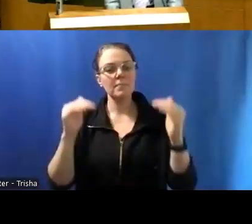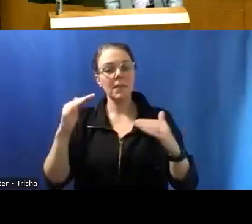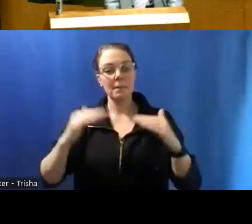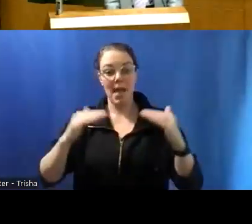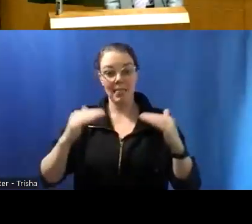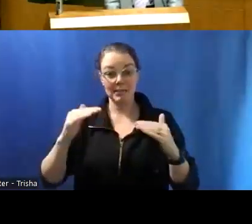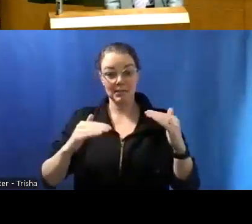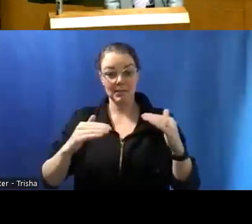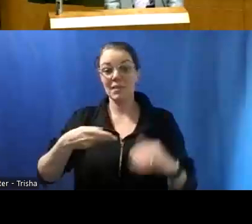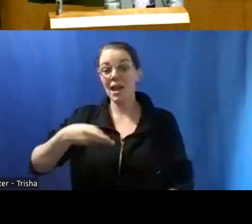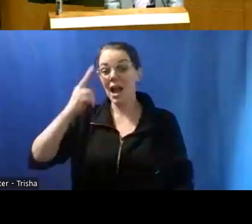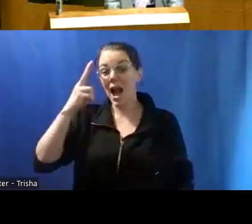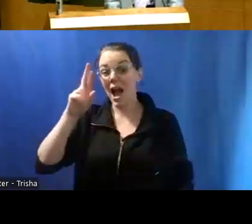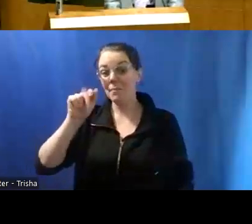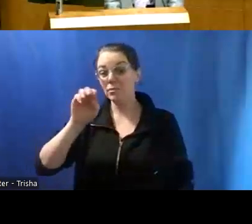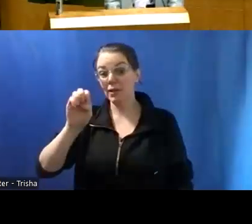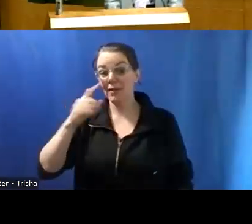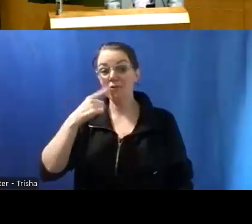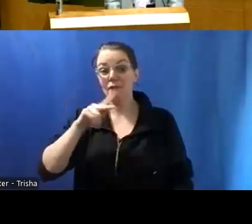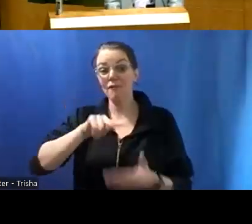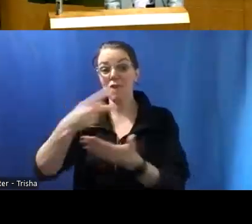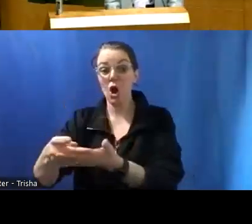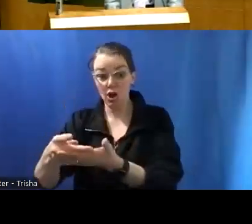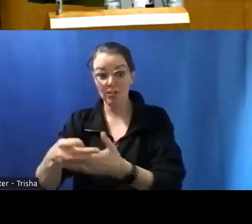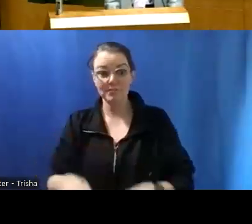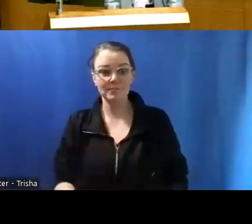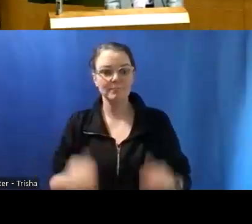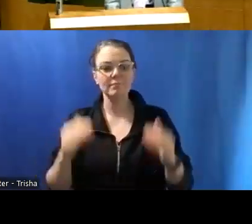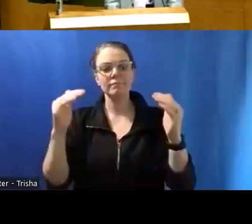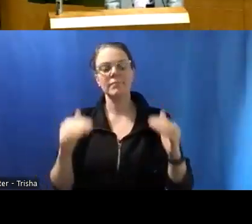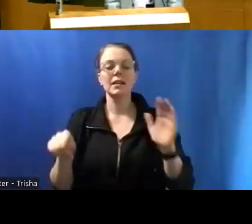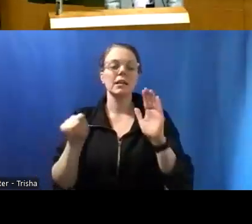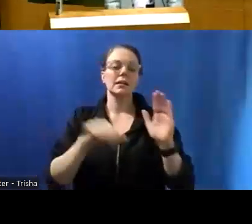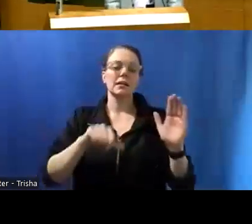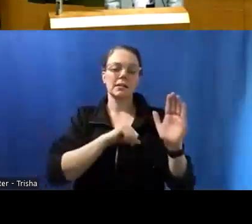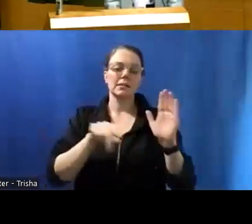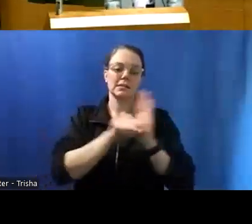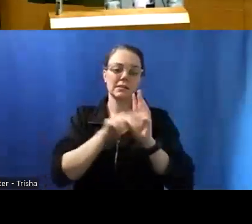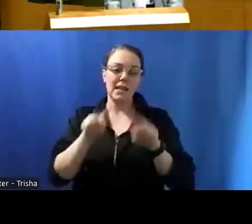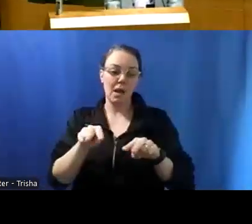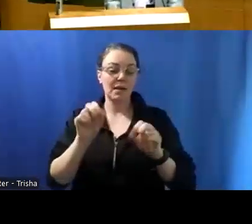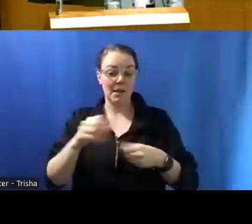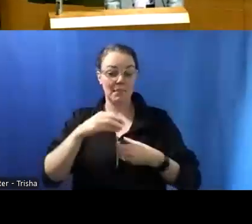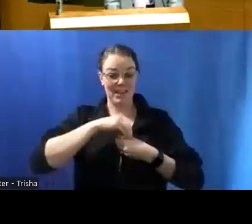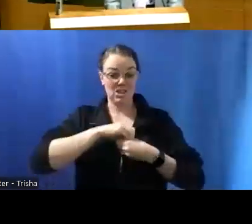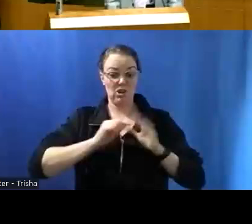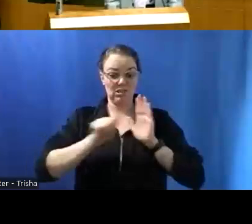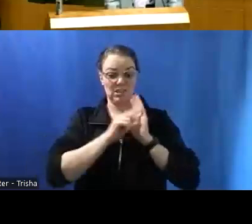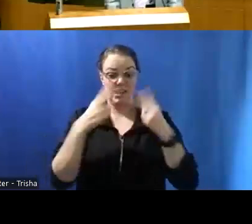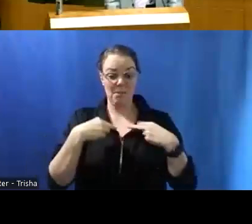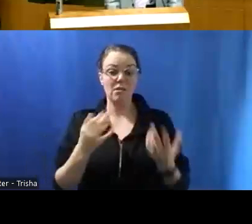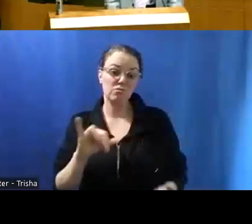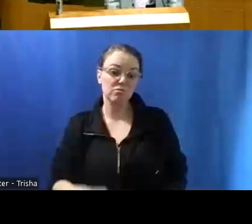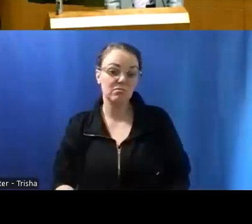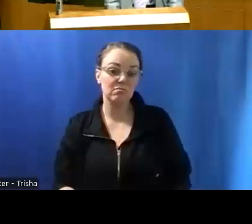higher rate of falls with people who have lost vision. Of course, stigma, which can be internalized. And people feel, a